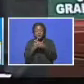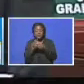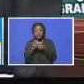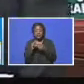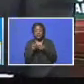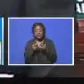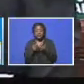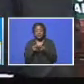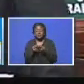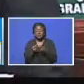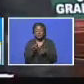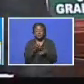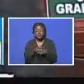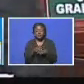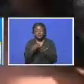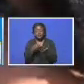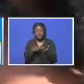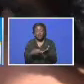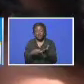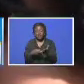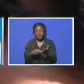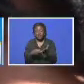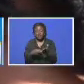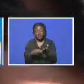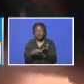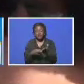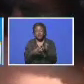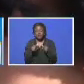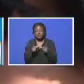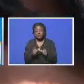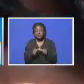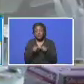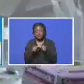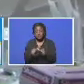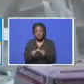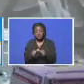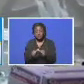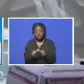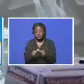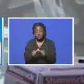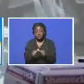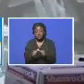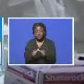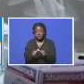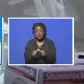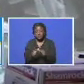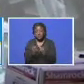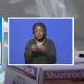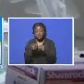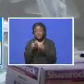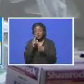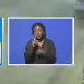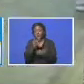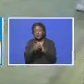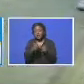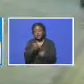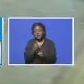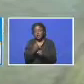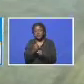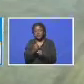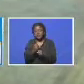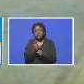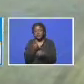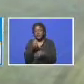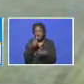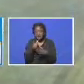pressing issue for health officials continues to be combating the COVID-19 pandemic. And more than a year into the pandemic, health officials are